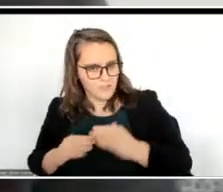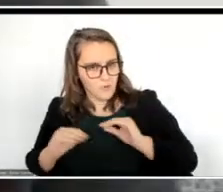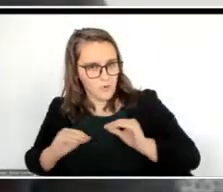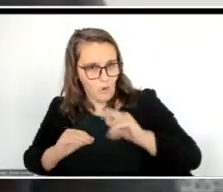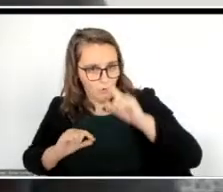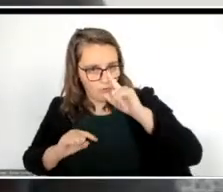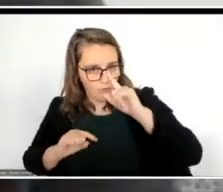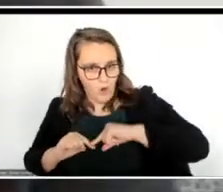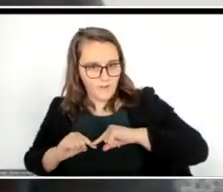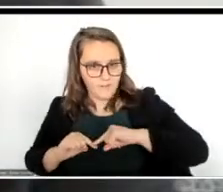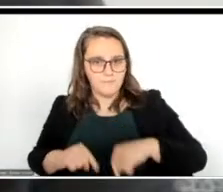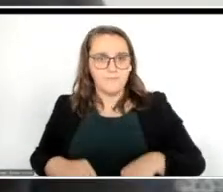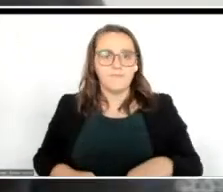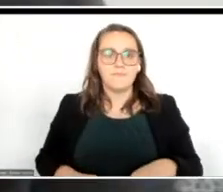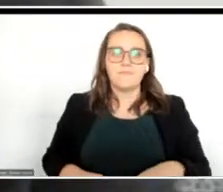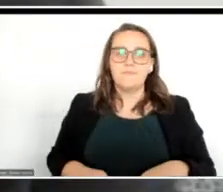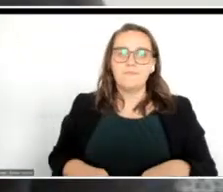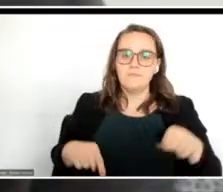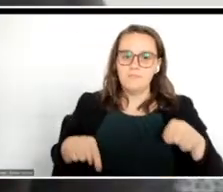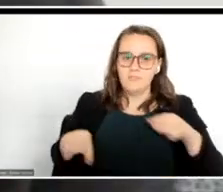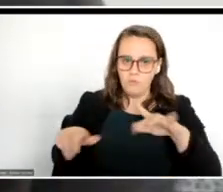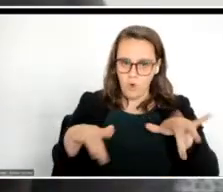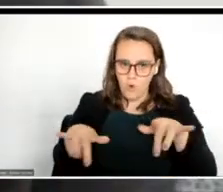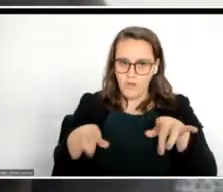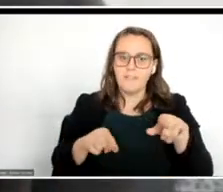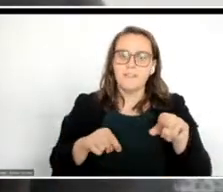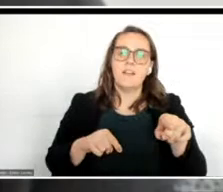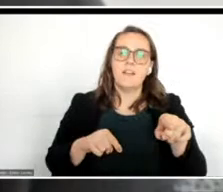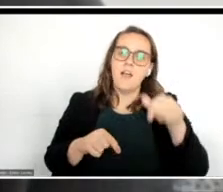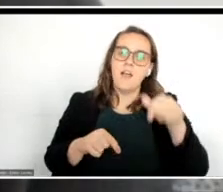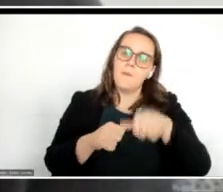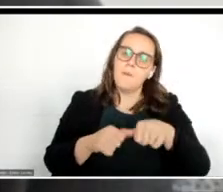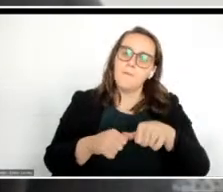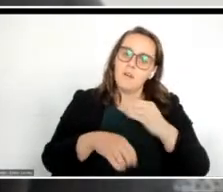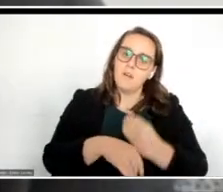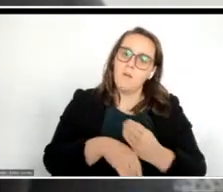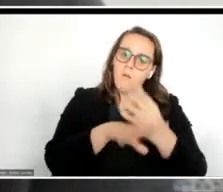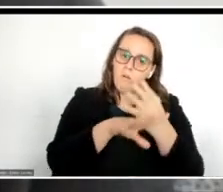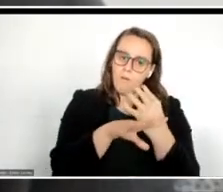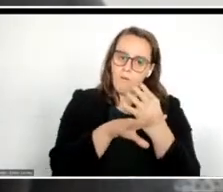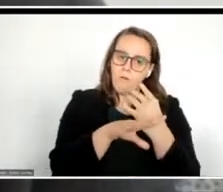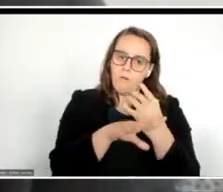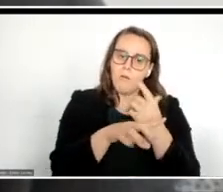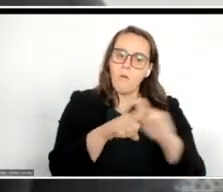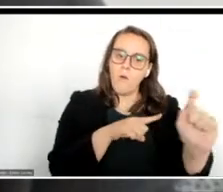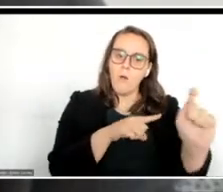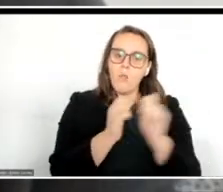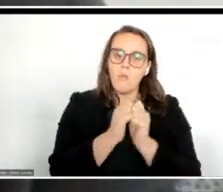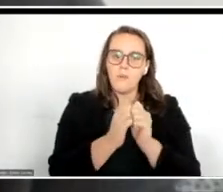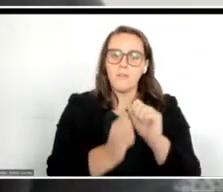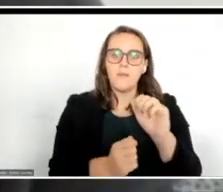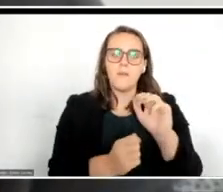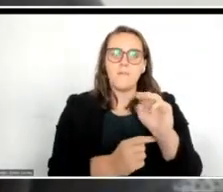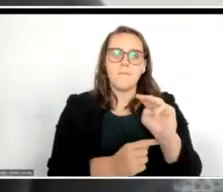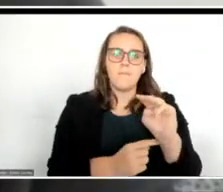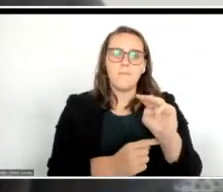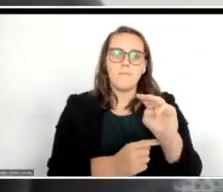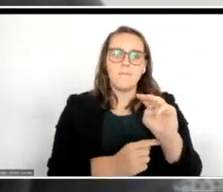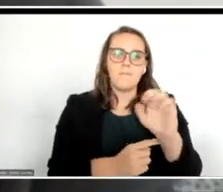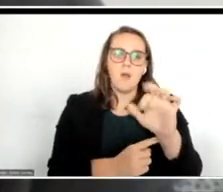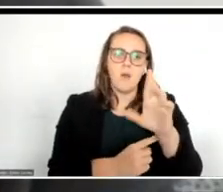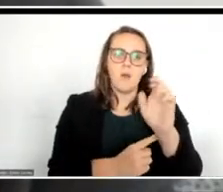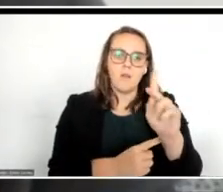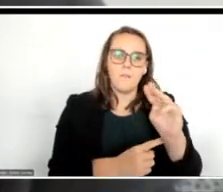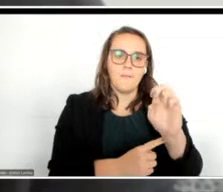a call with Mr. Meadows, where Mr. Meadows was asking me what